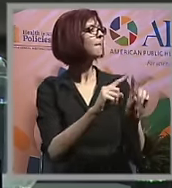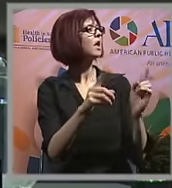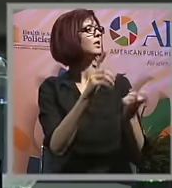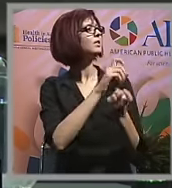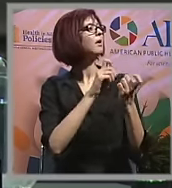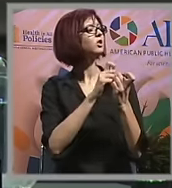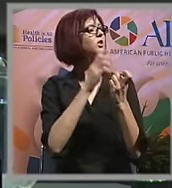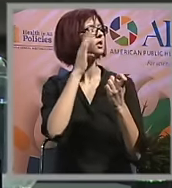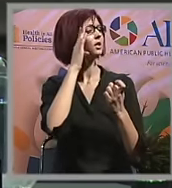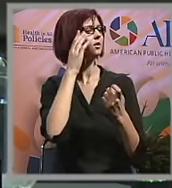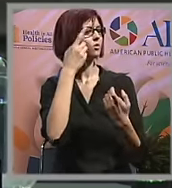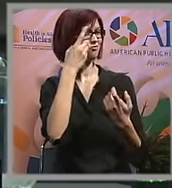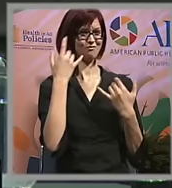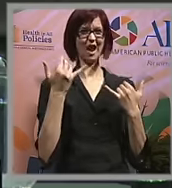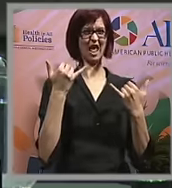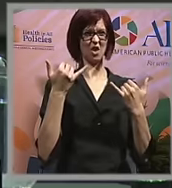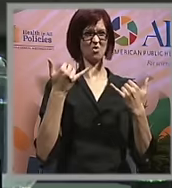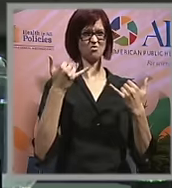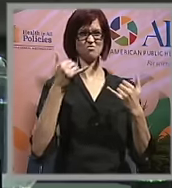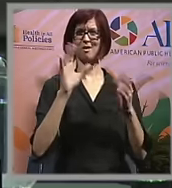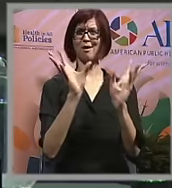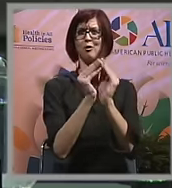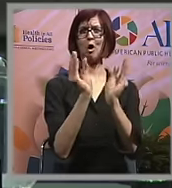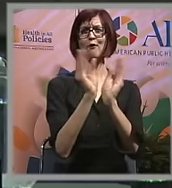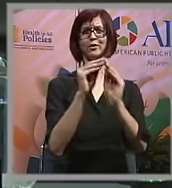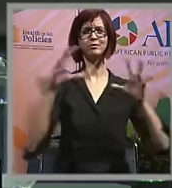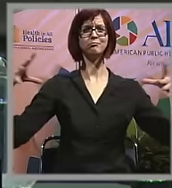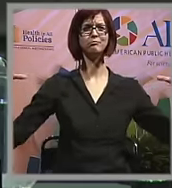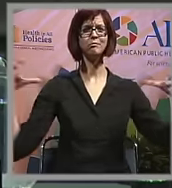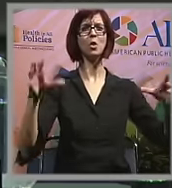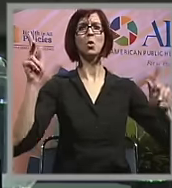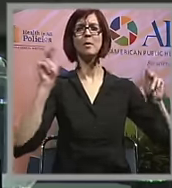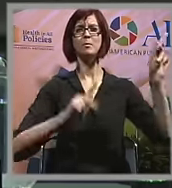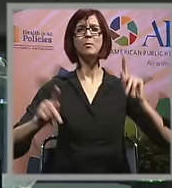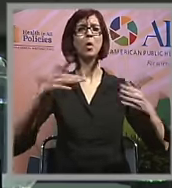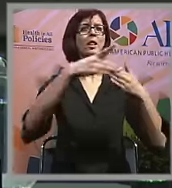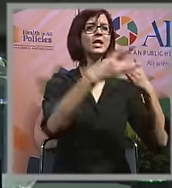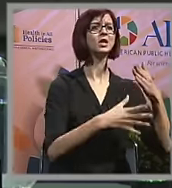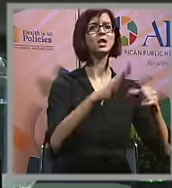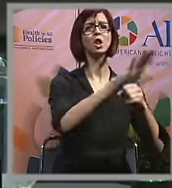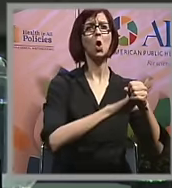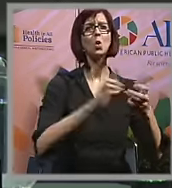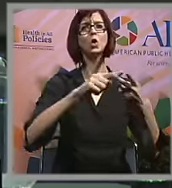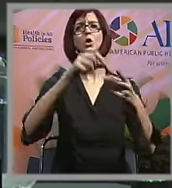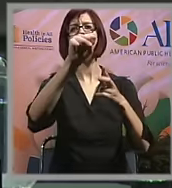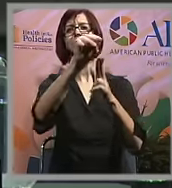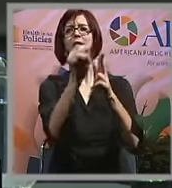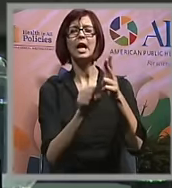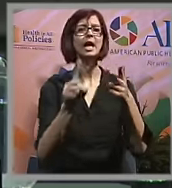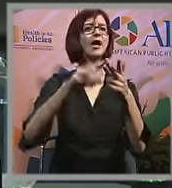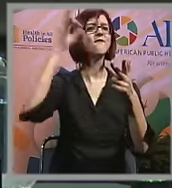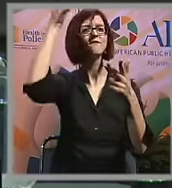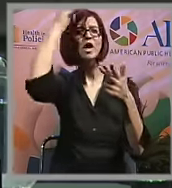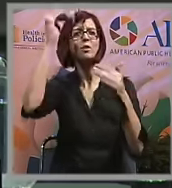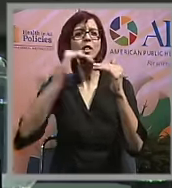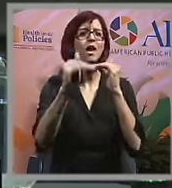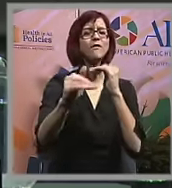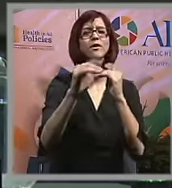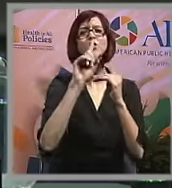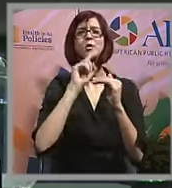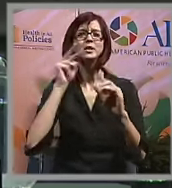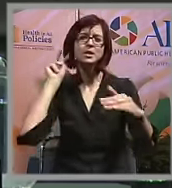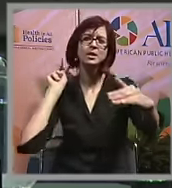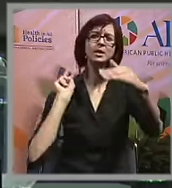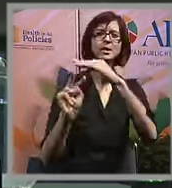at a conference with people who are leaders on a local level and a state level and on a federal level who are looking to get